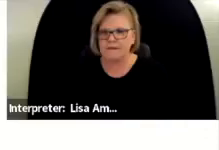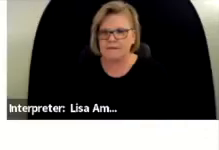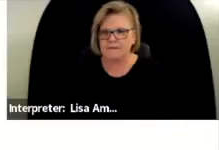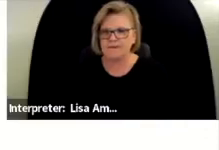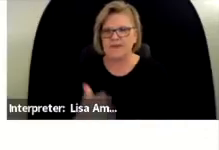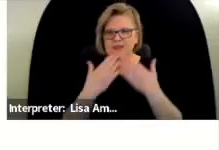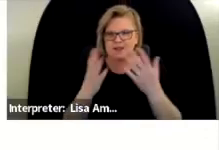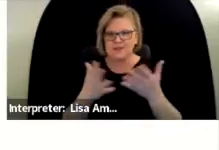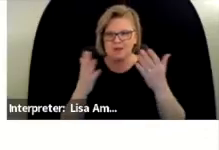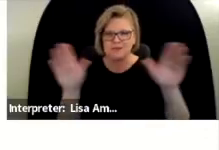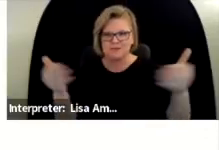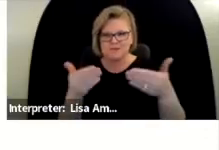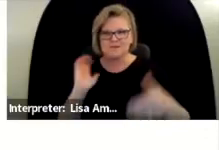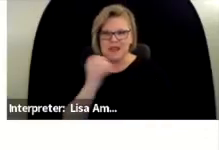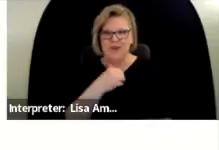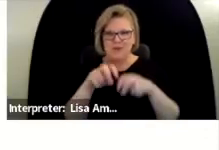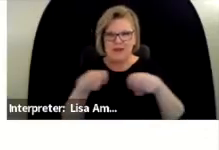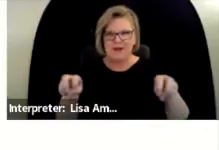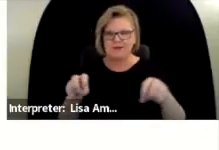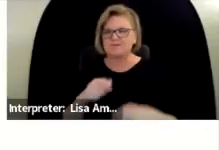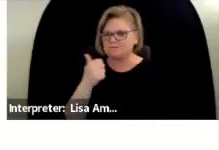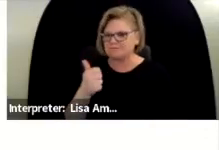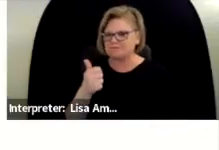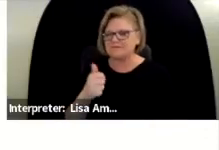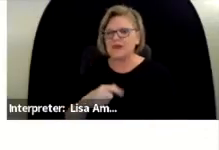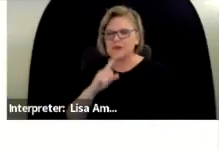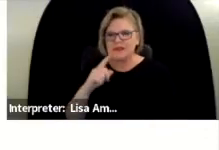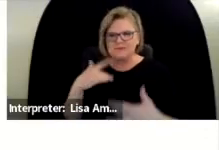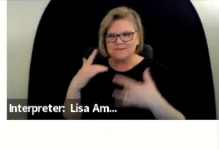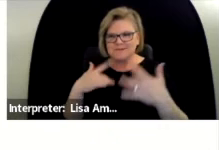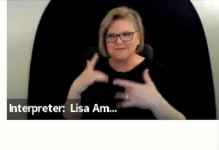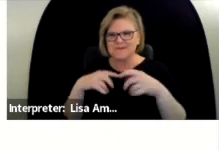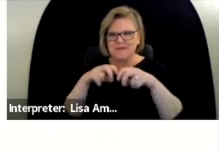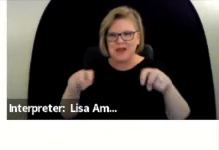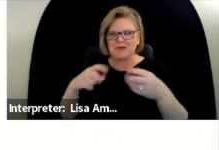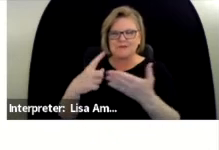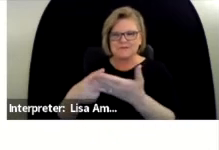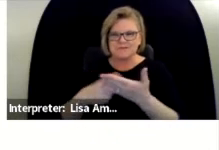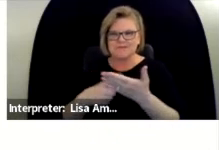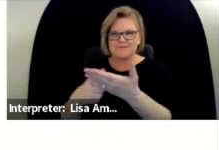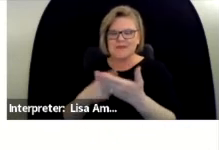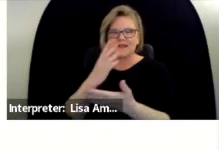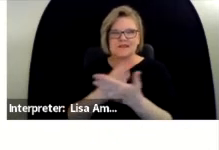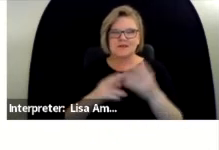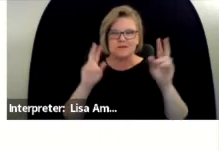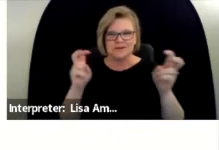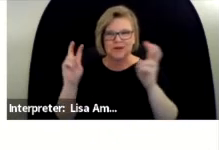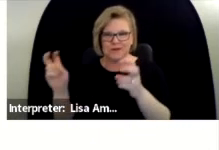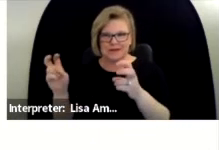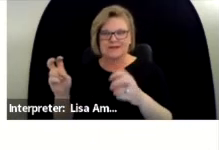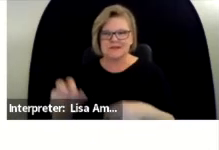Dr. Johnson. I'm really looking forward to this panel discussion to discuss some of those topics even more in